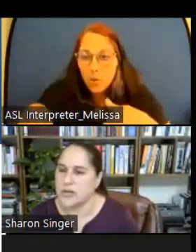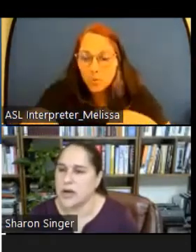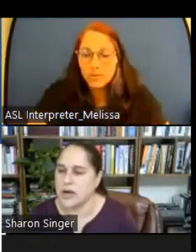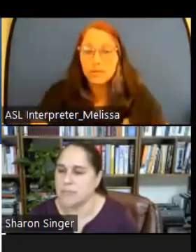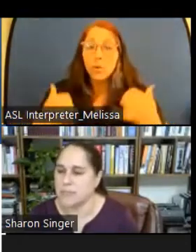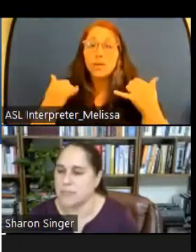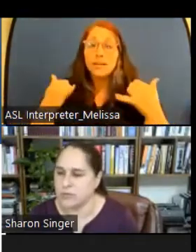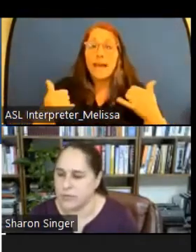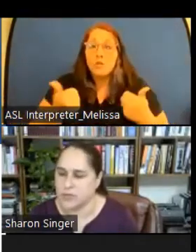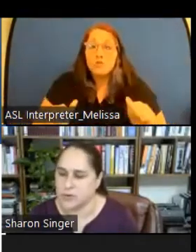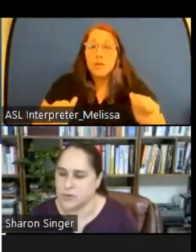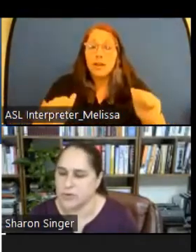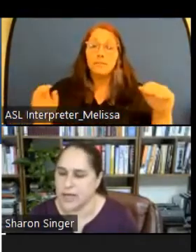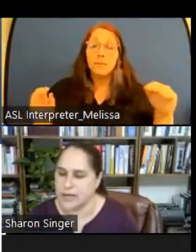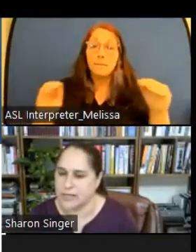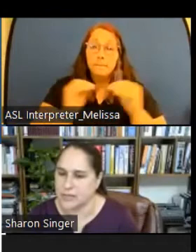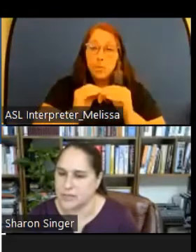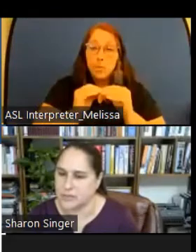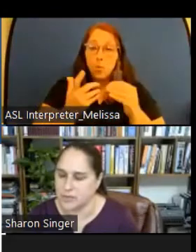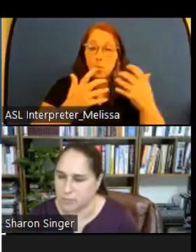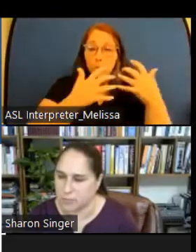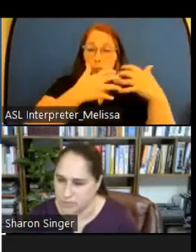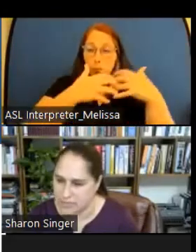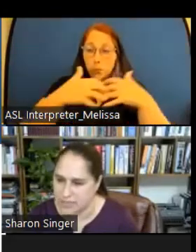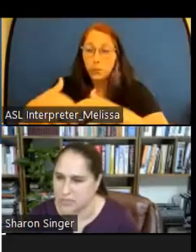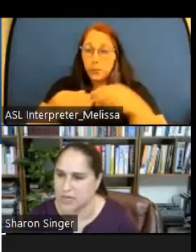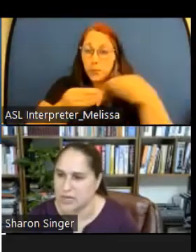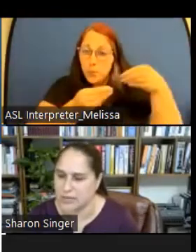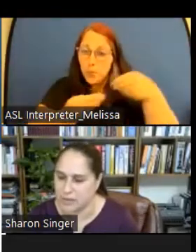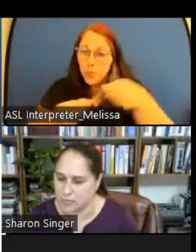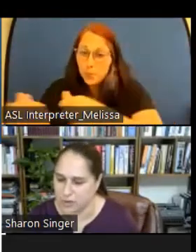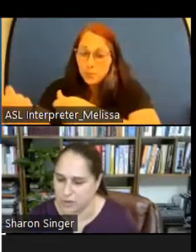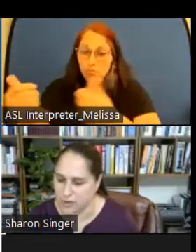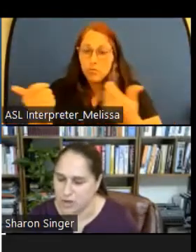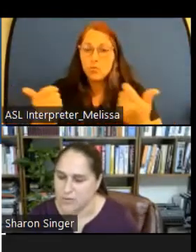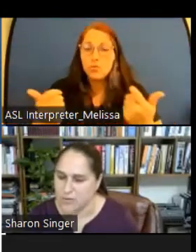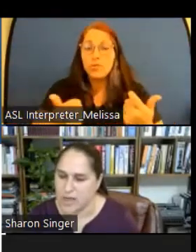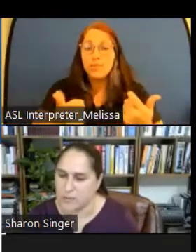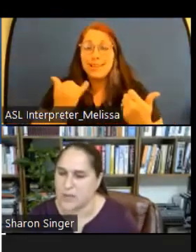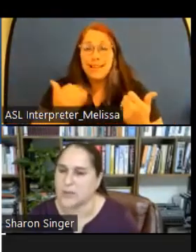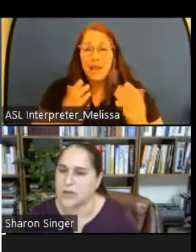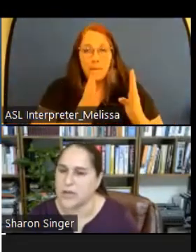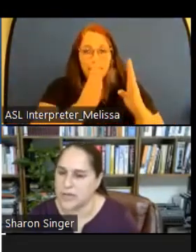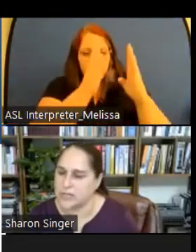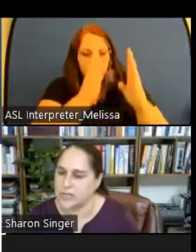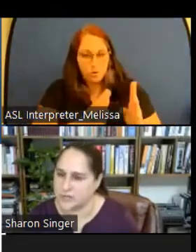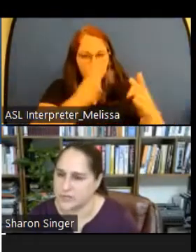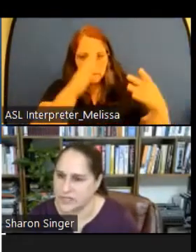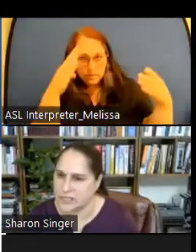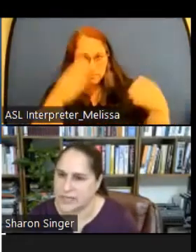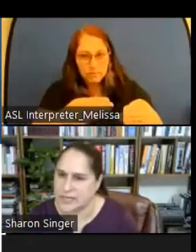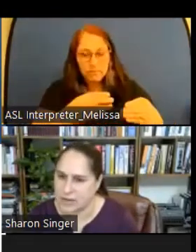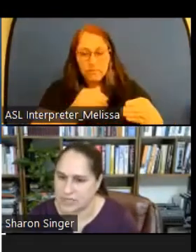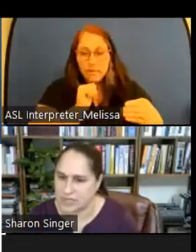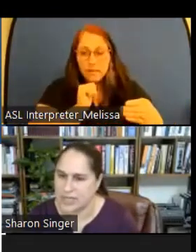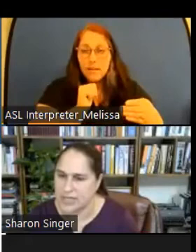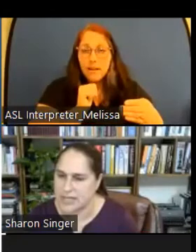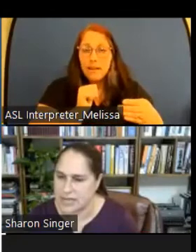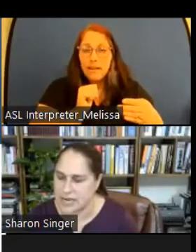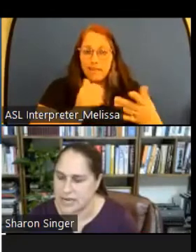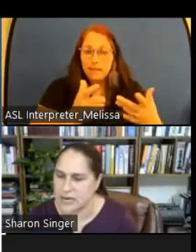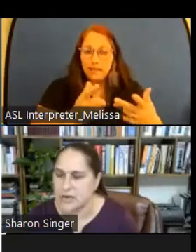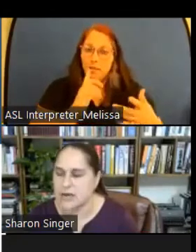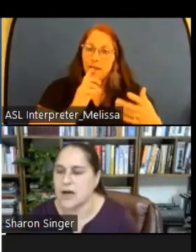be make sure that it is sort of person-centered and that people are getting the services and housing that